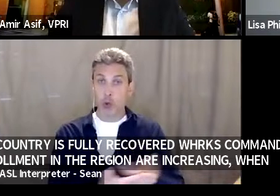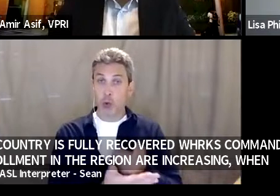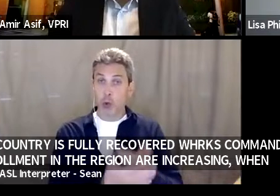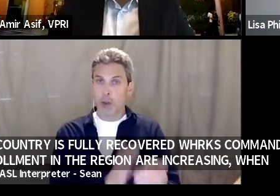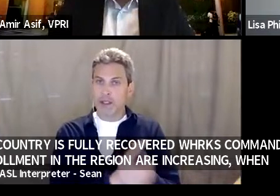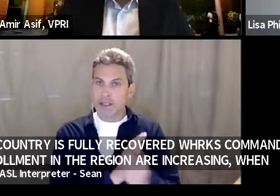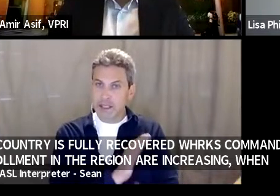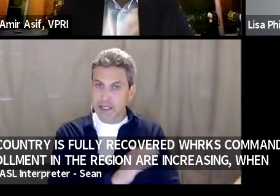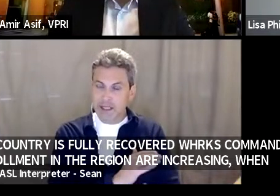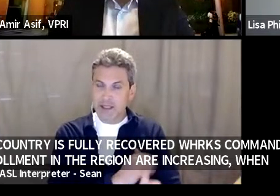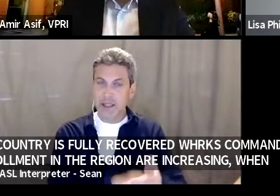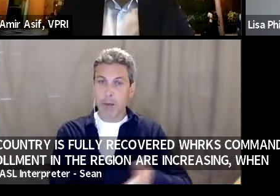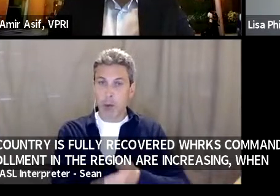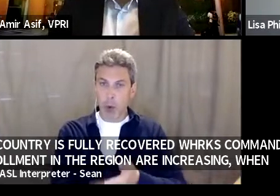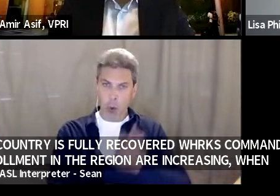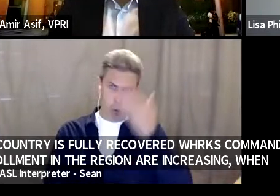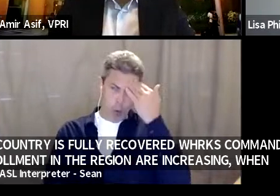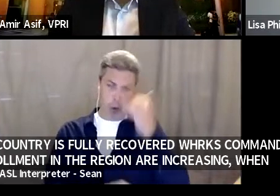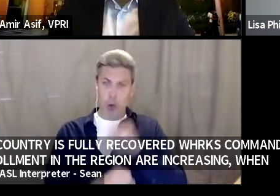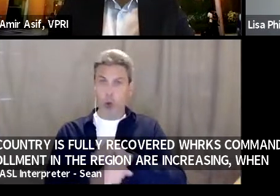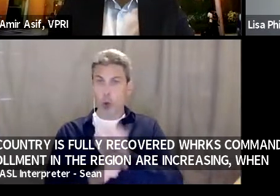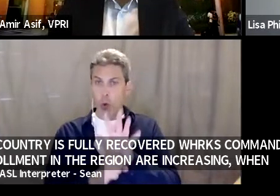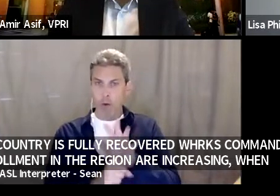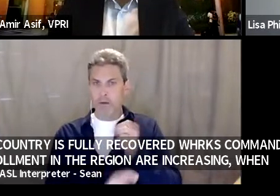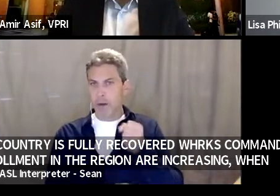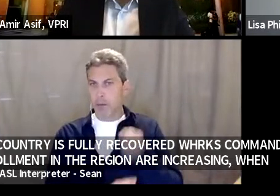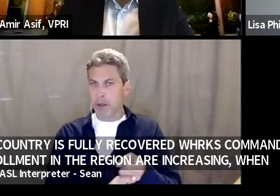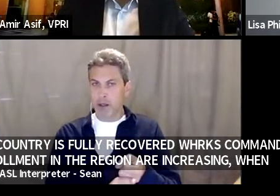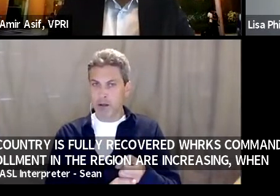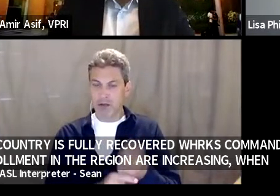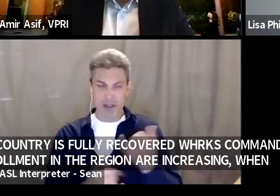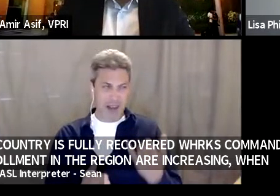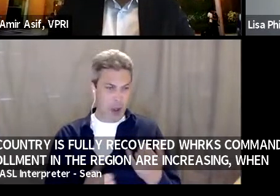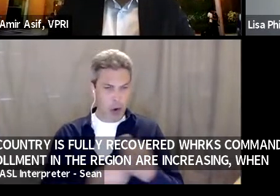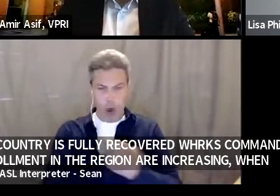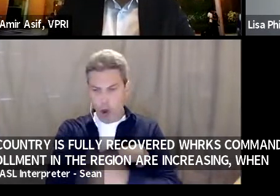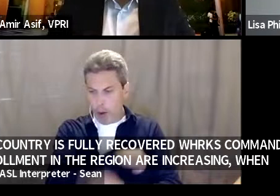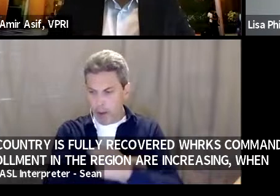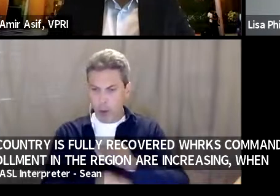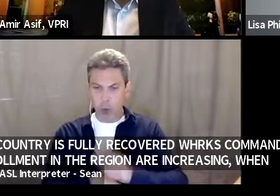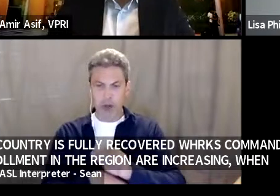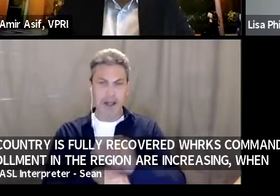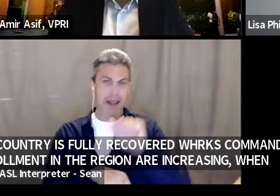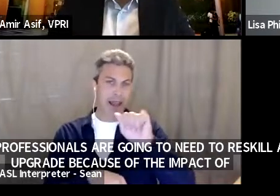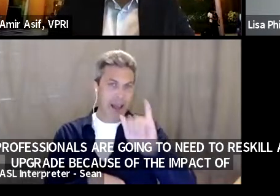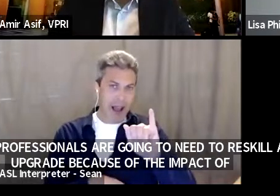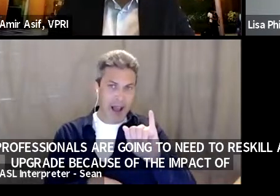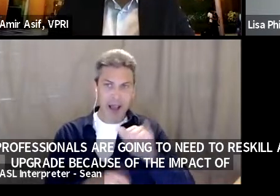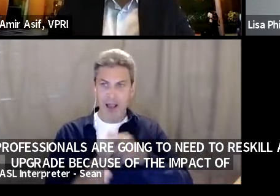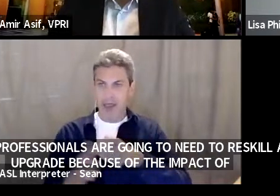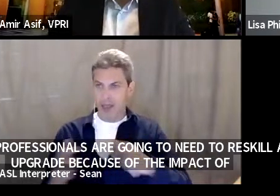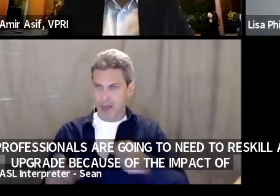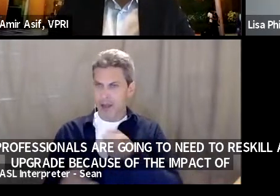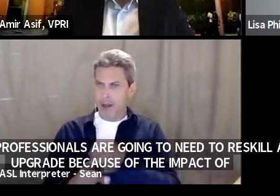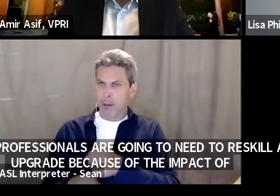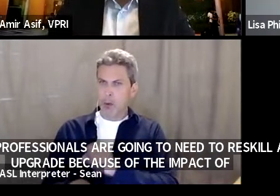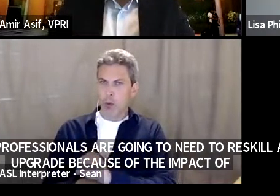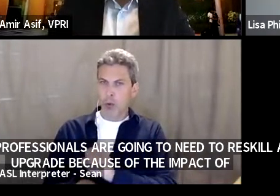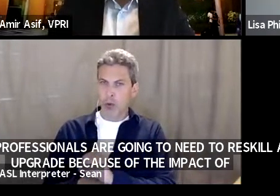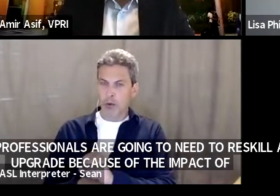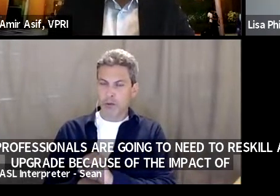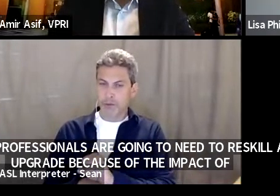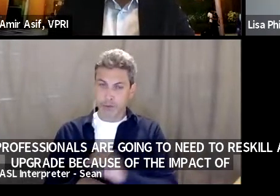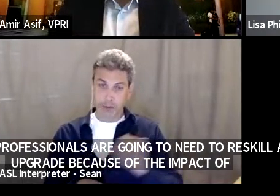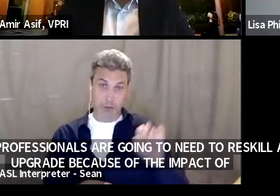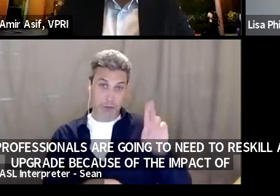impact of COVID-19, automation, AI on jobs. You know, York University needs to be the university